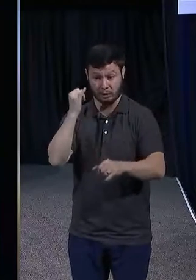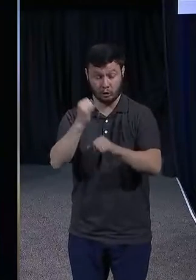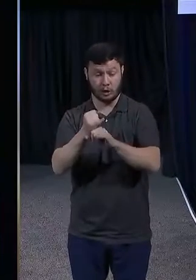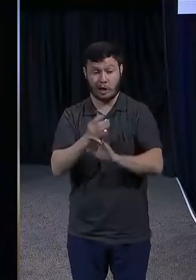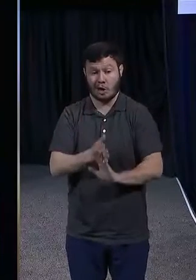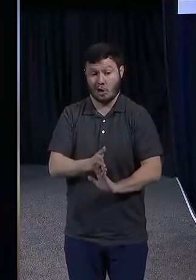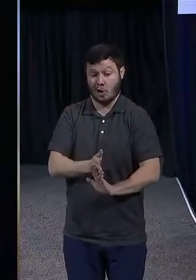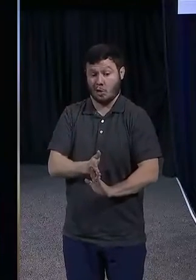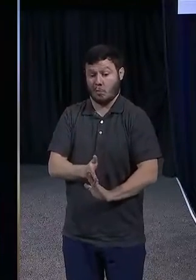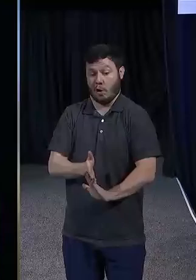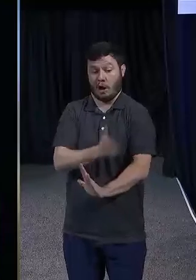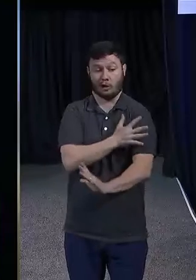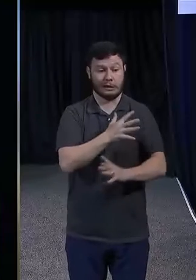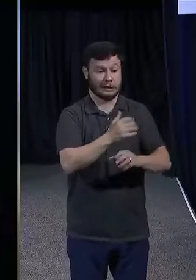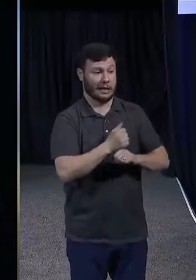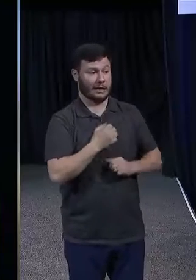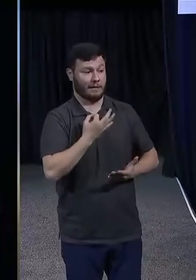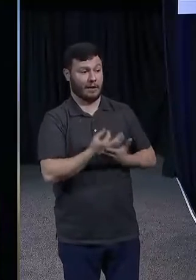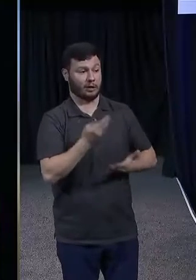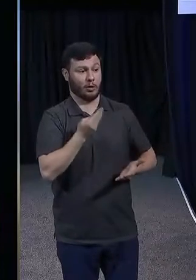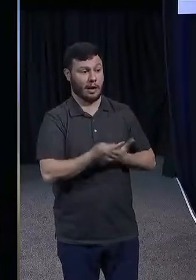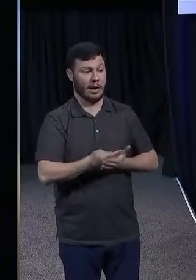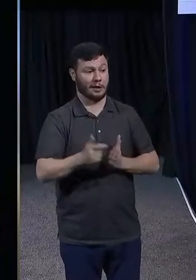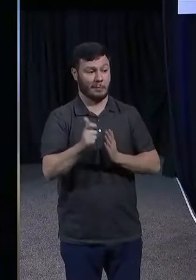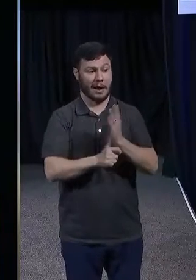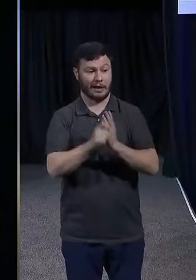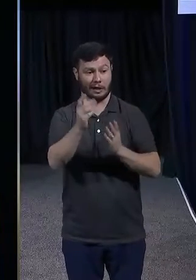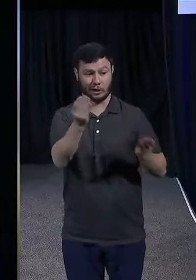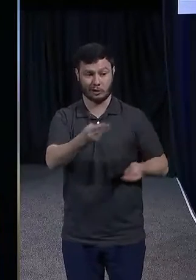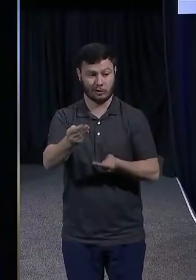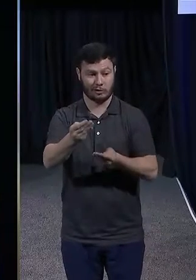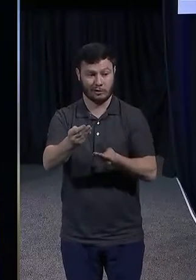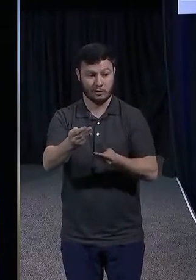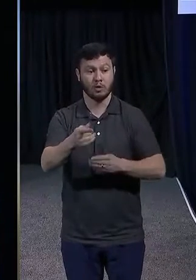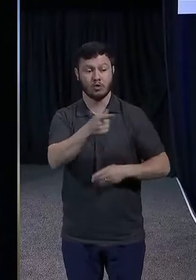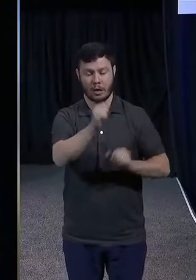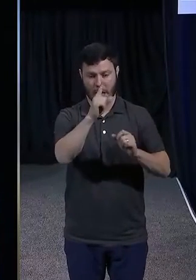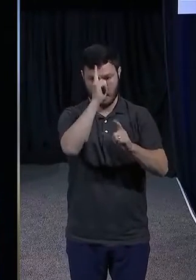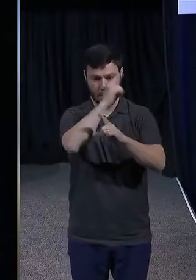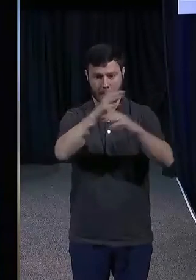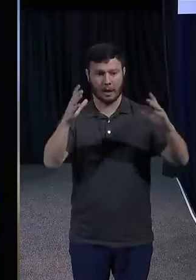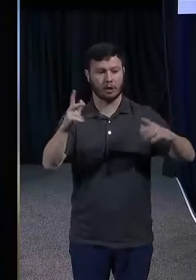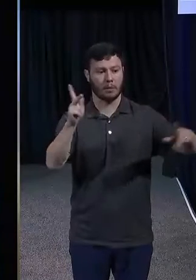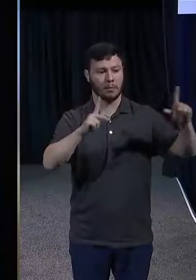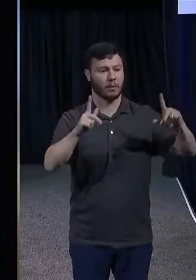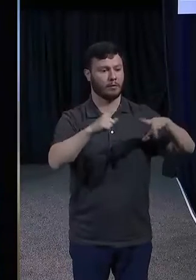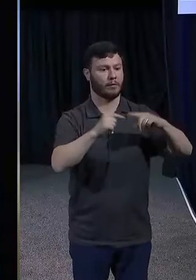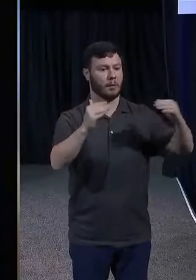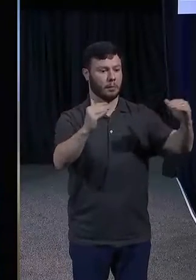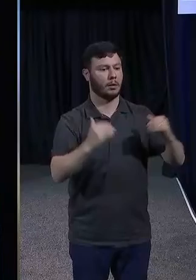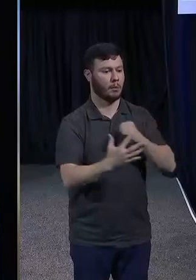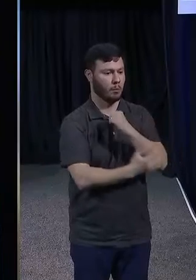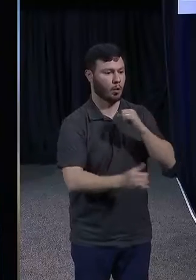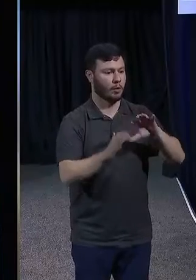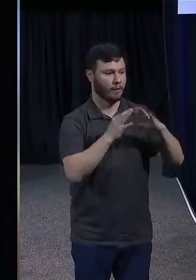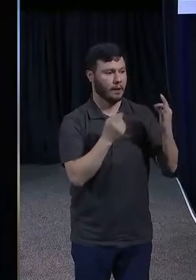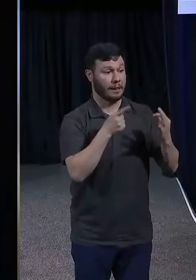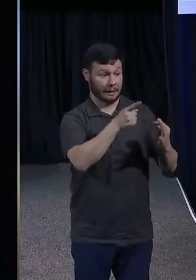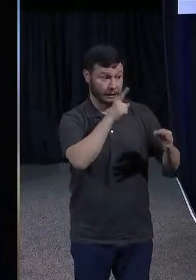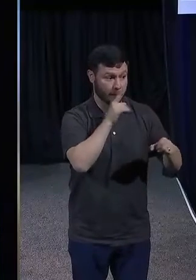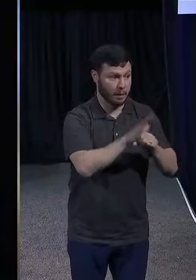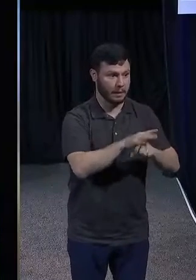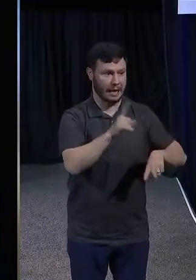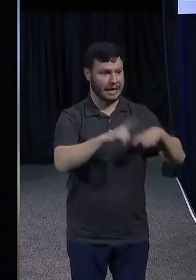to receiving the financial aid package. So you can imagine that for students from lower income families, that's a commitment that they